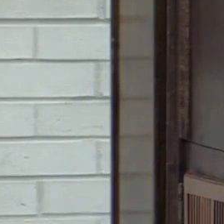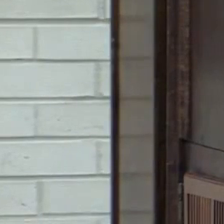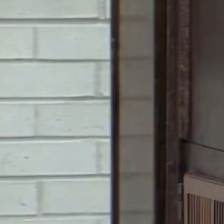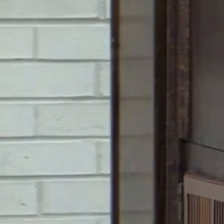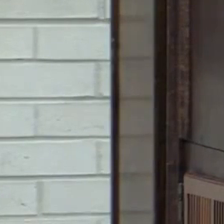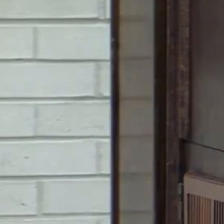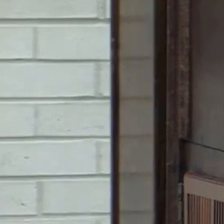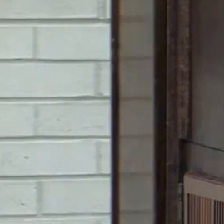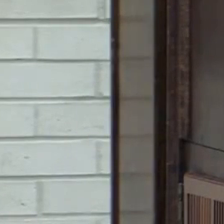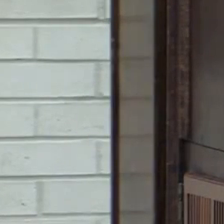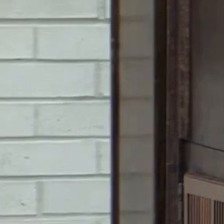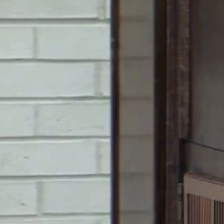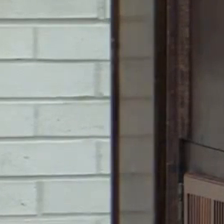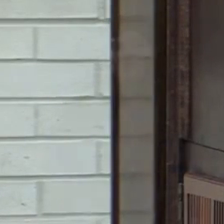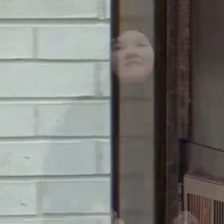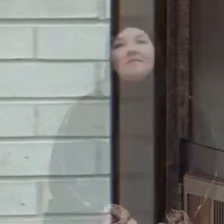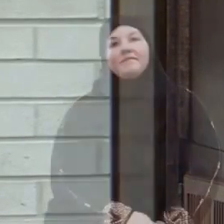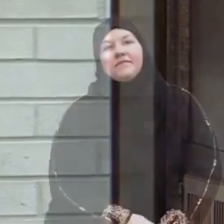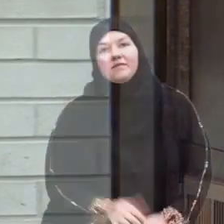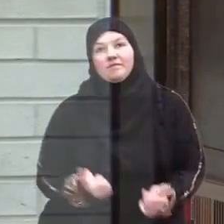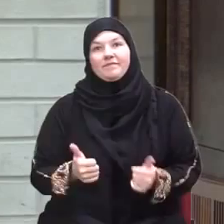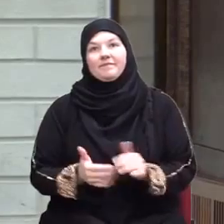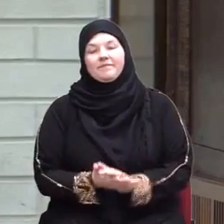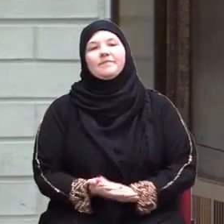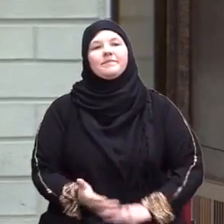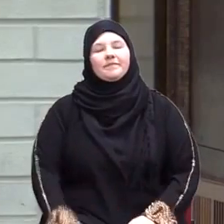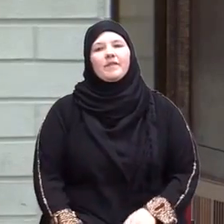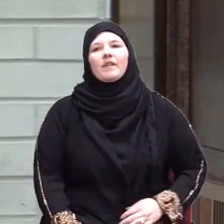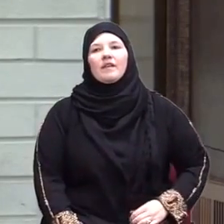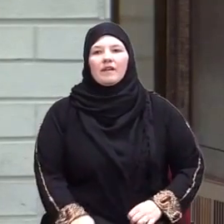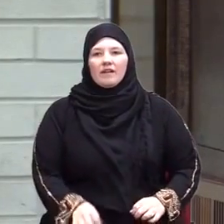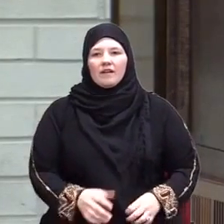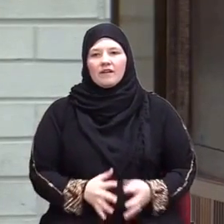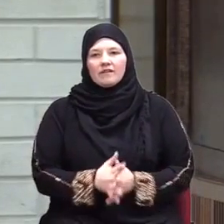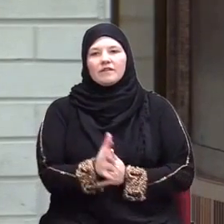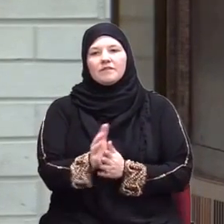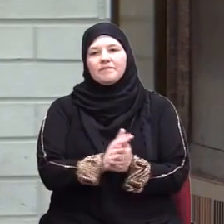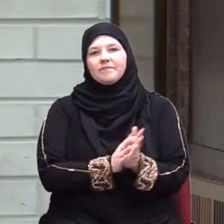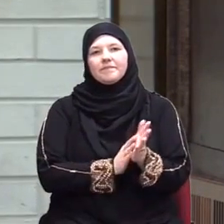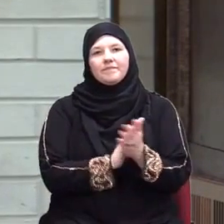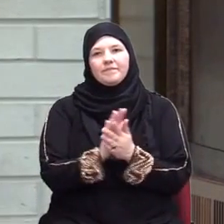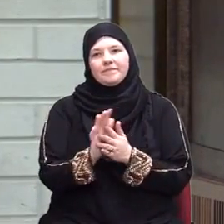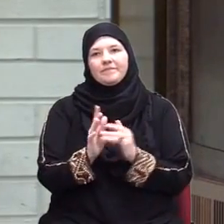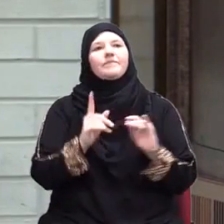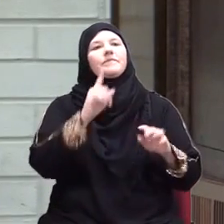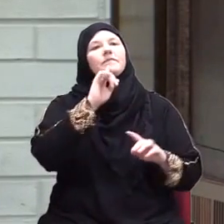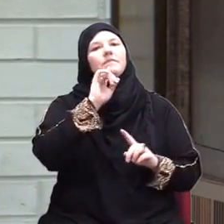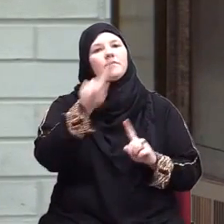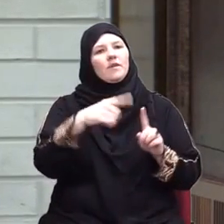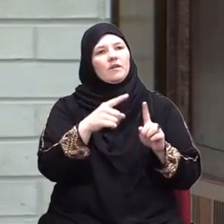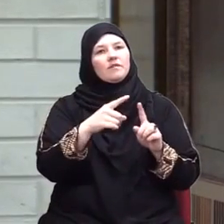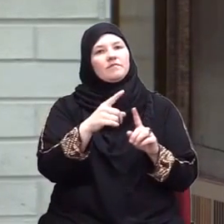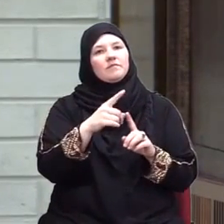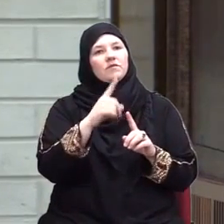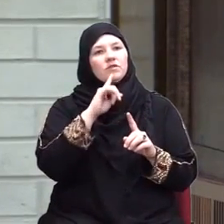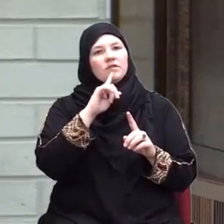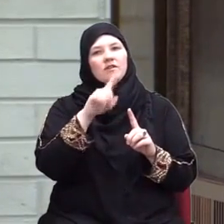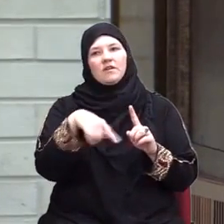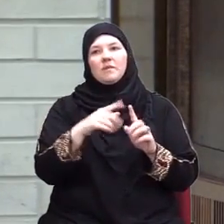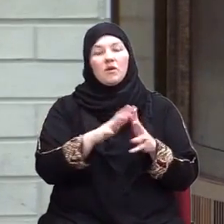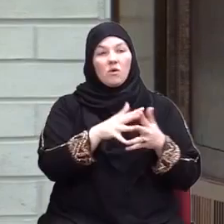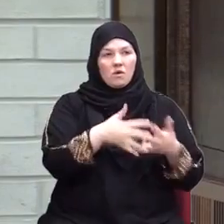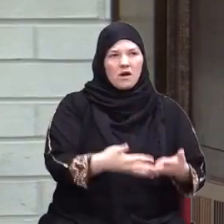fama fawqaha, and whatever is smaller than a gnat, which means what? What is